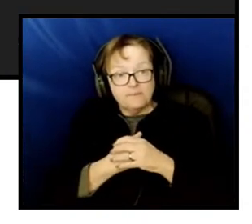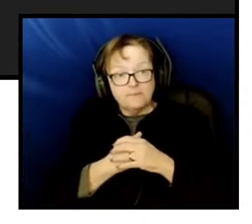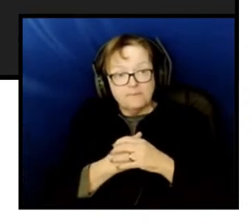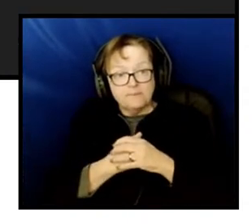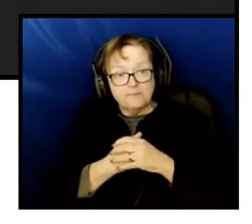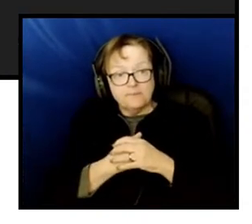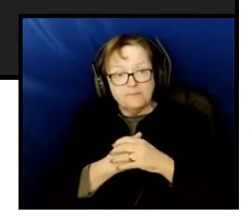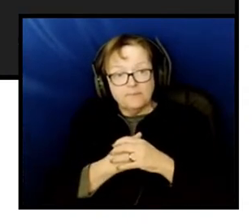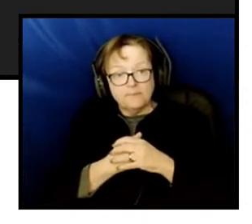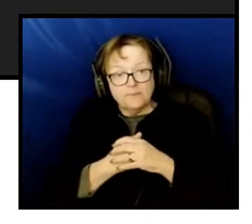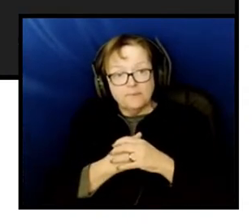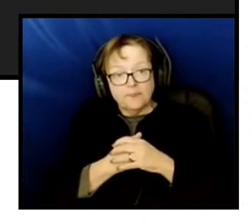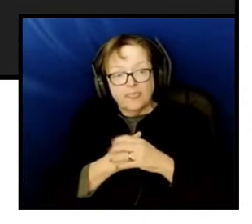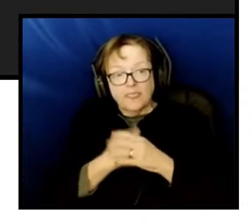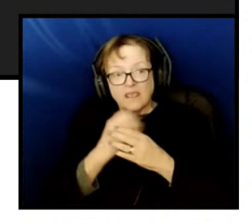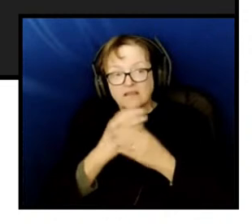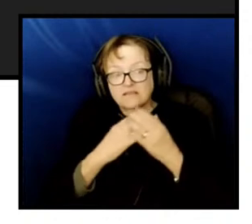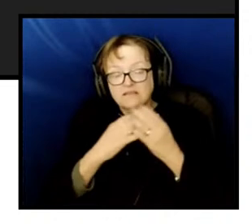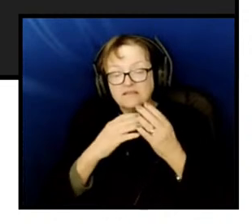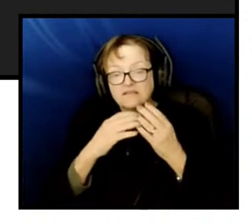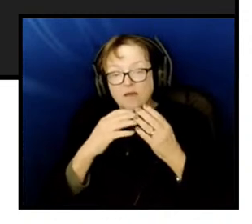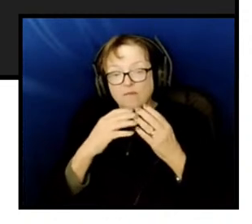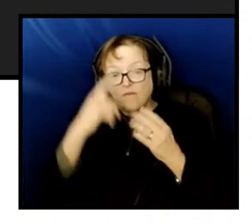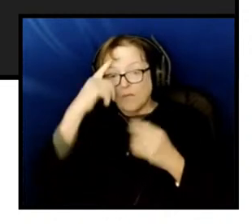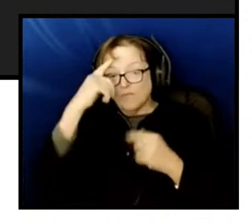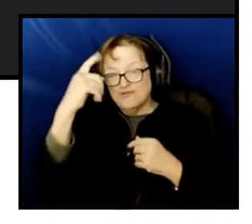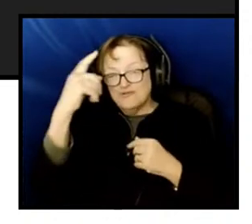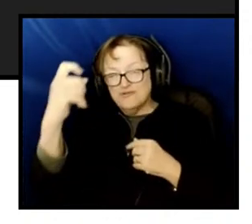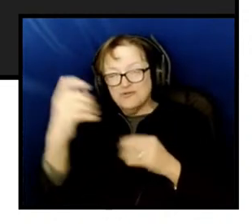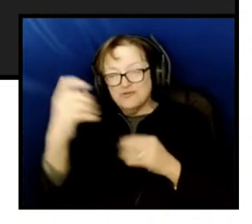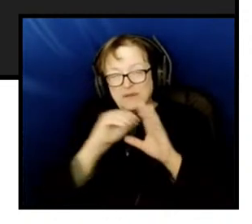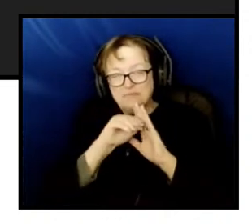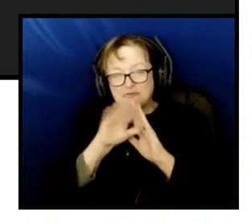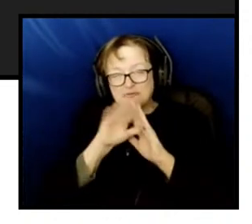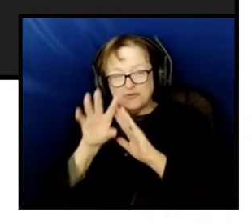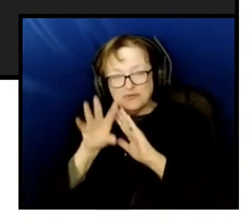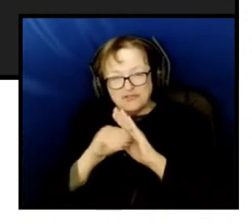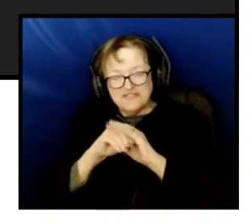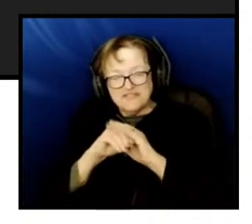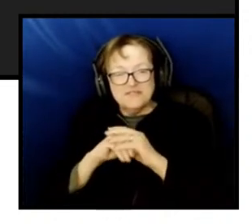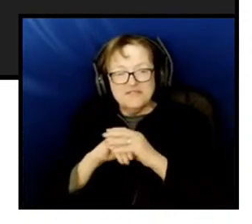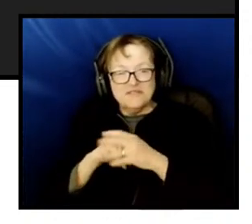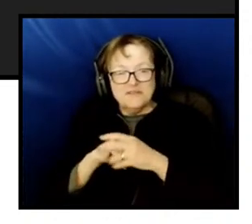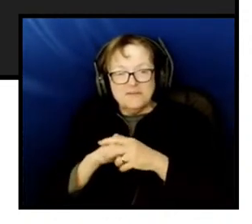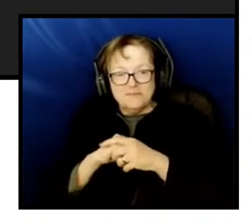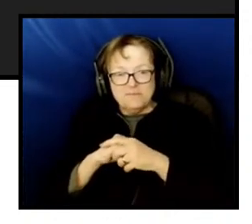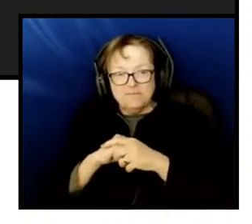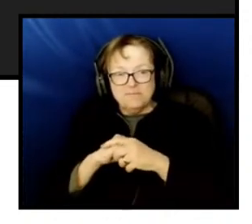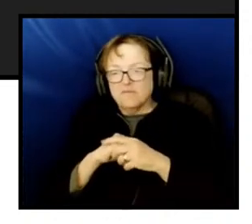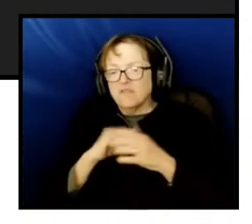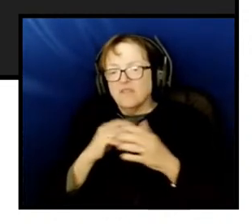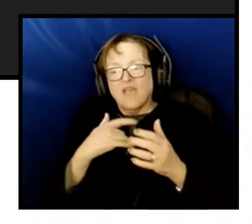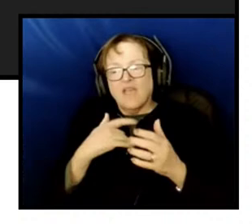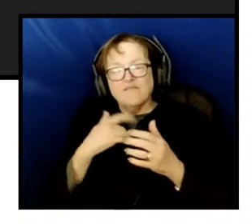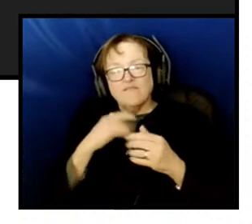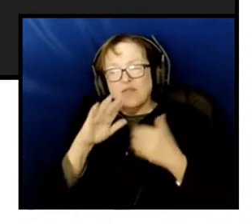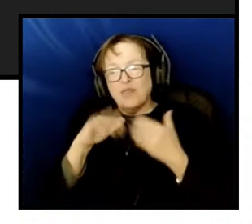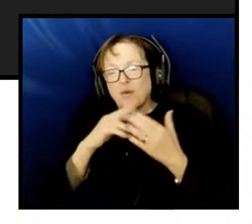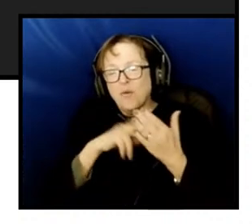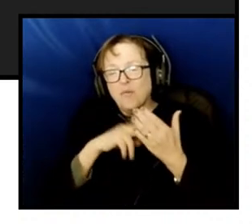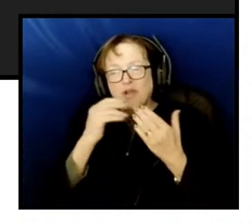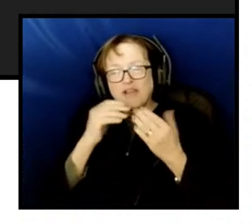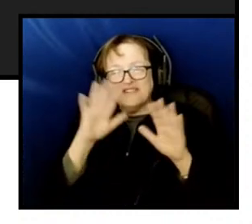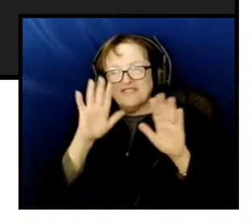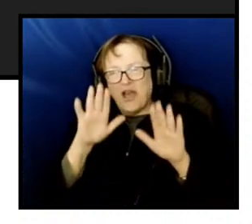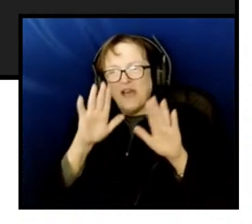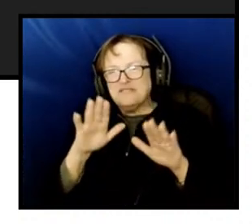is some images from our dream shoots, which was, I feel like the whole project is awesome, but the dream